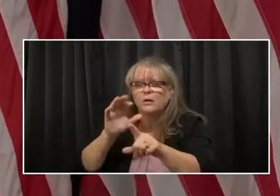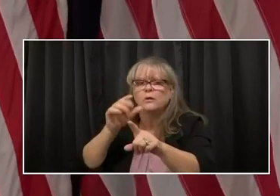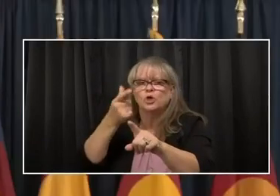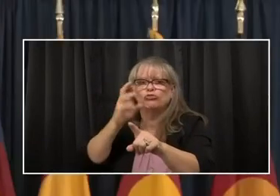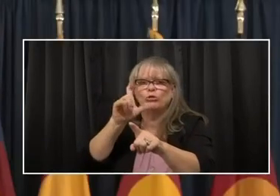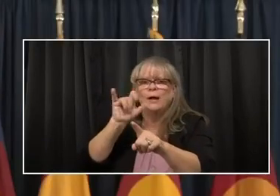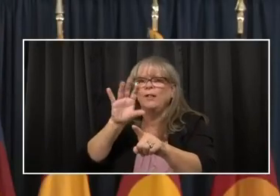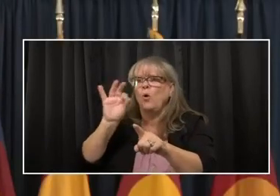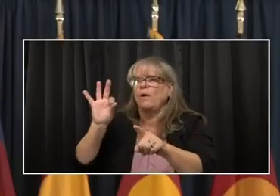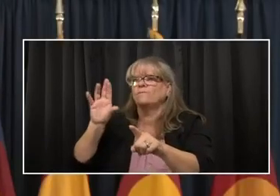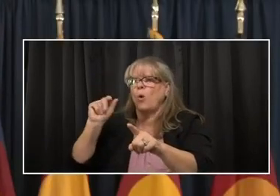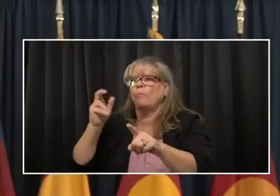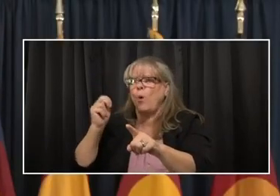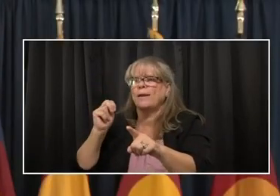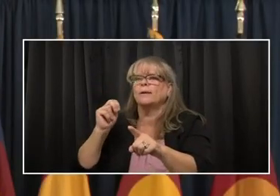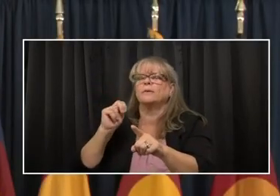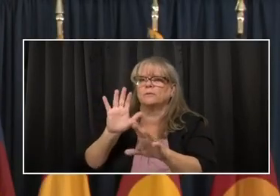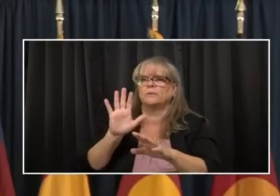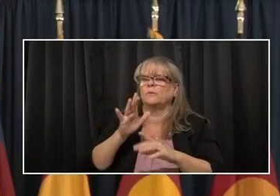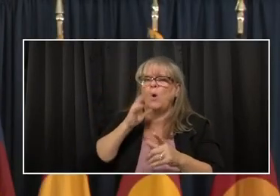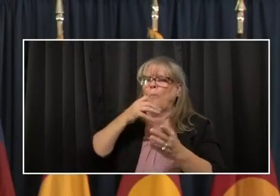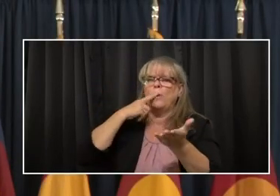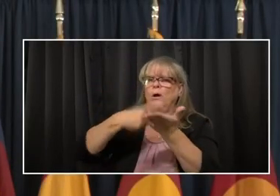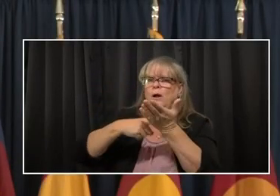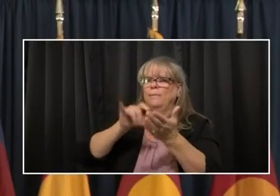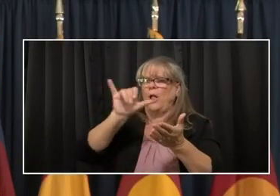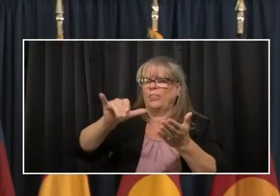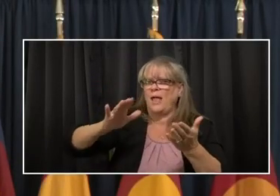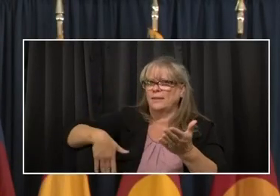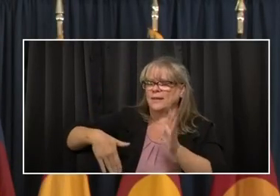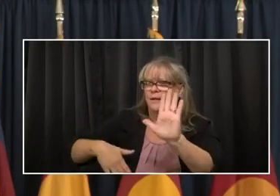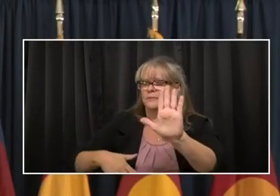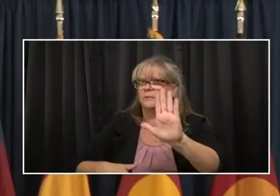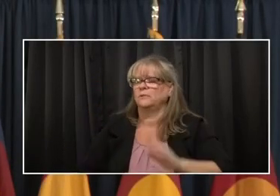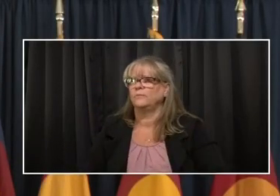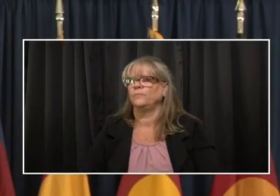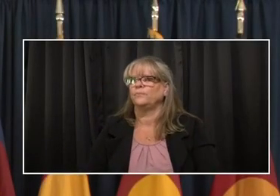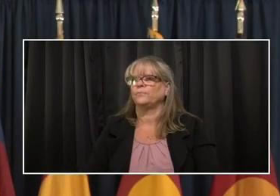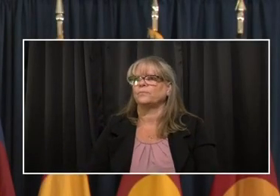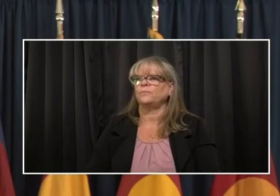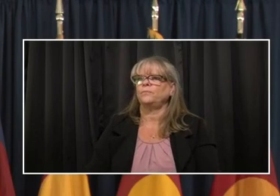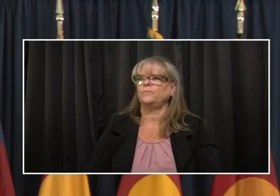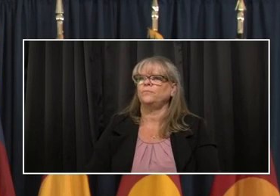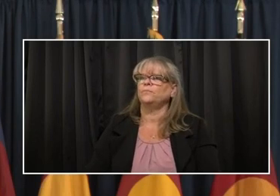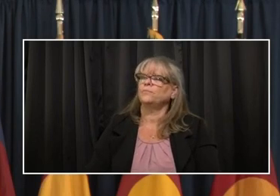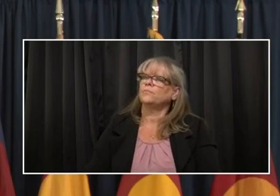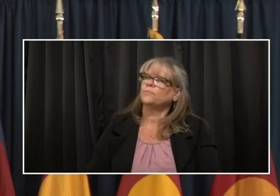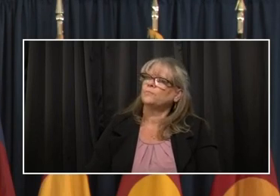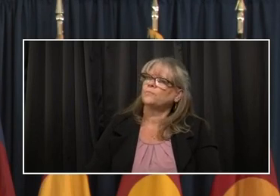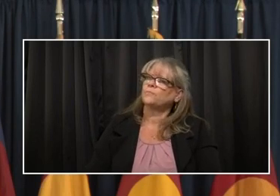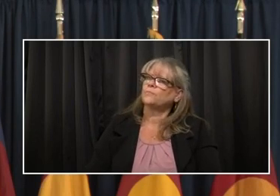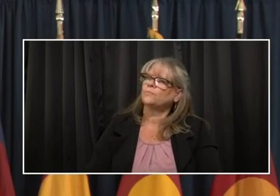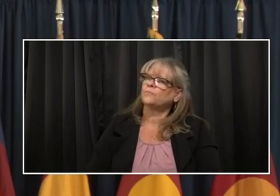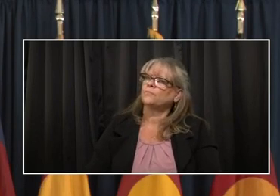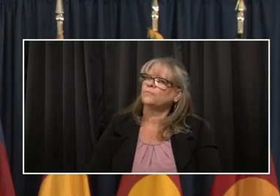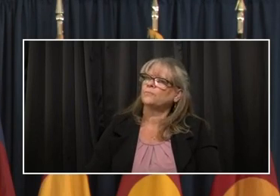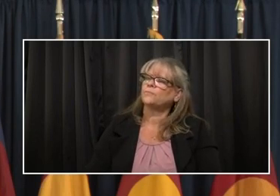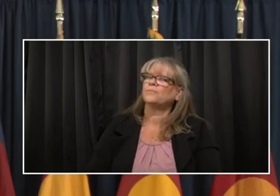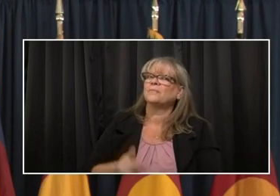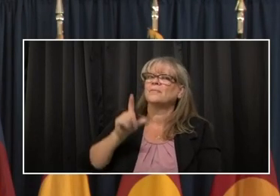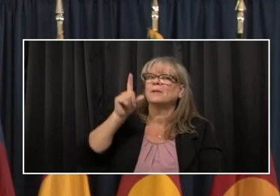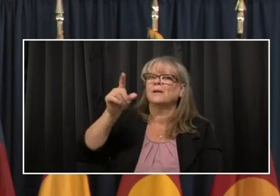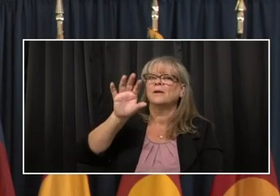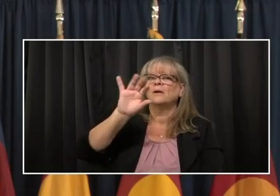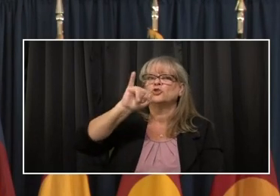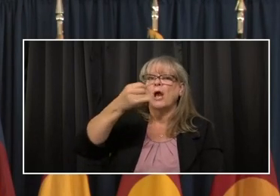Cargill. Yeah, so certainly manufacturing settings, meat packing plants continue to be